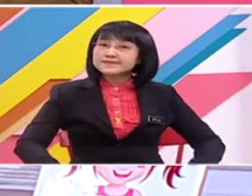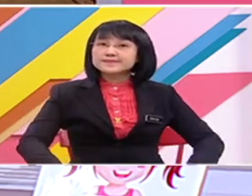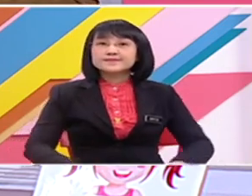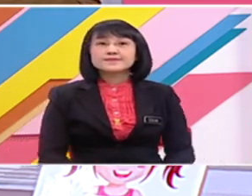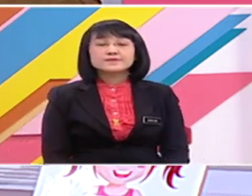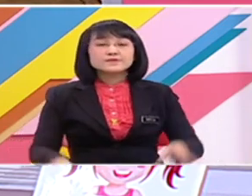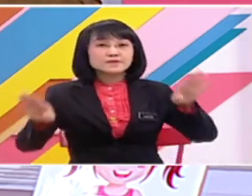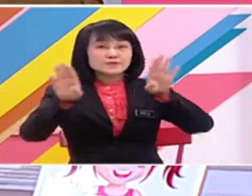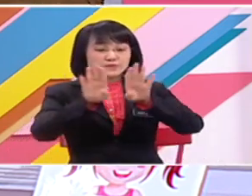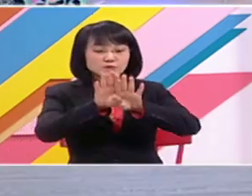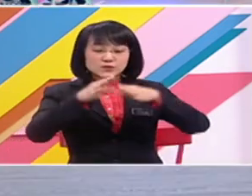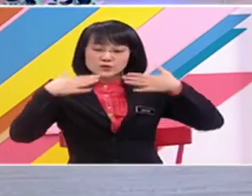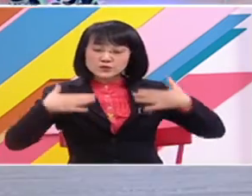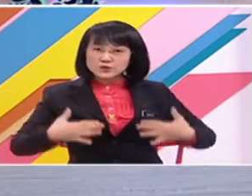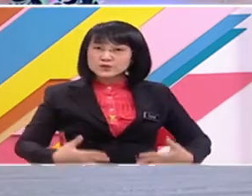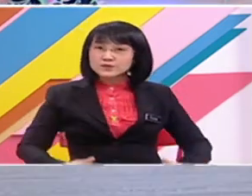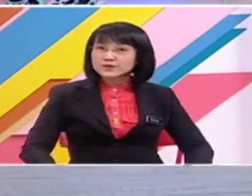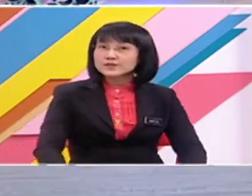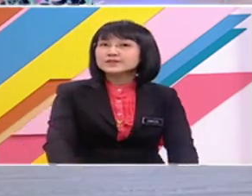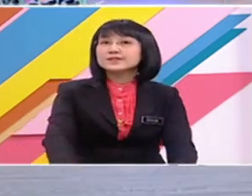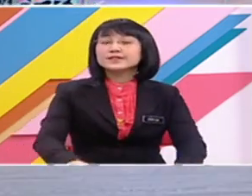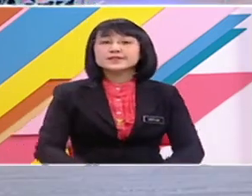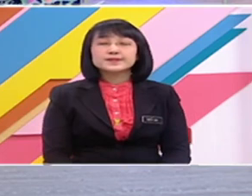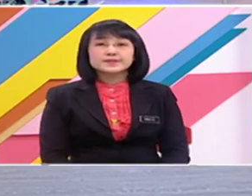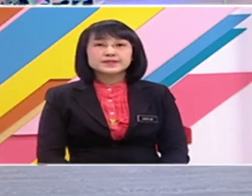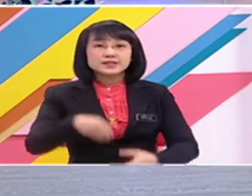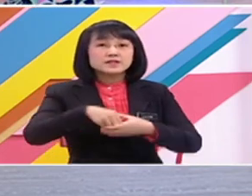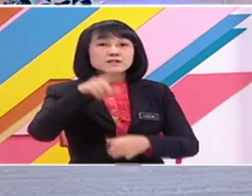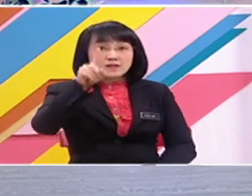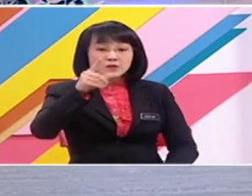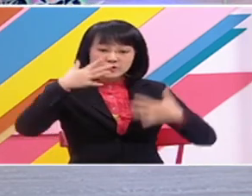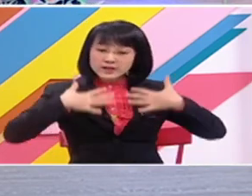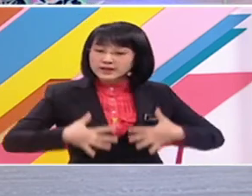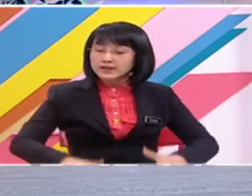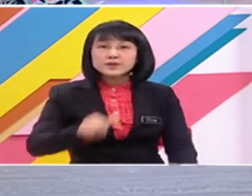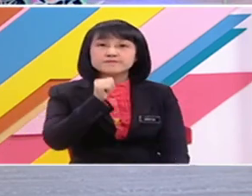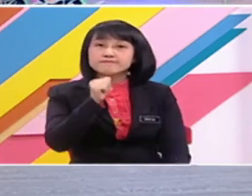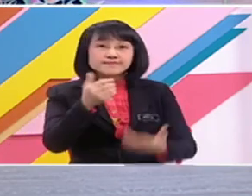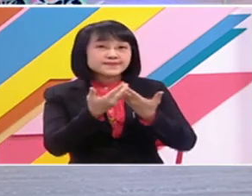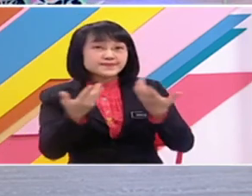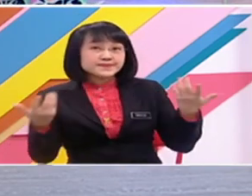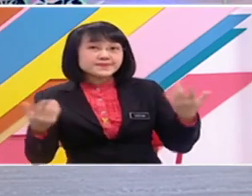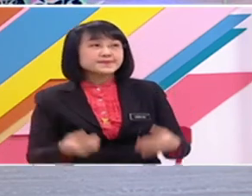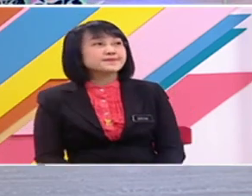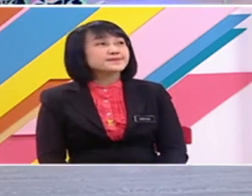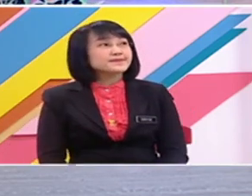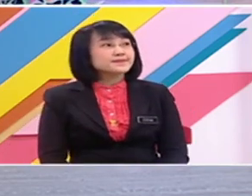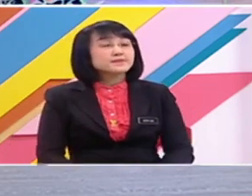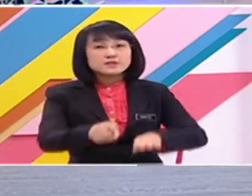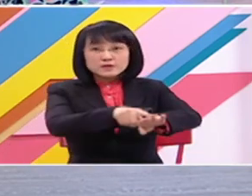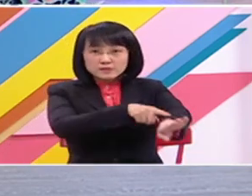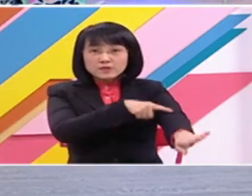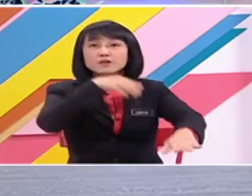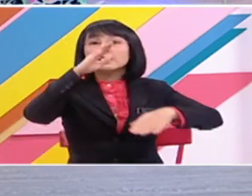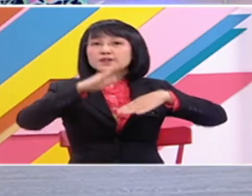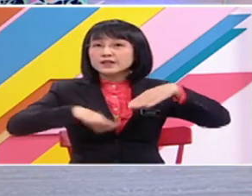it's cover your body from the upper to down in one piece. Okay, and also it's longer than a blouse, right, teacher?